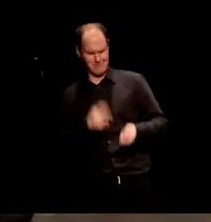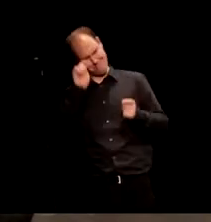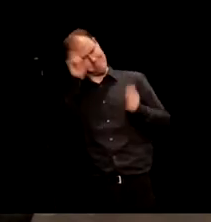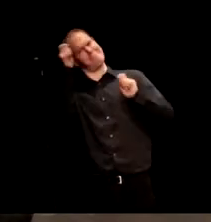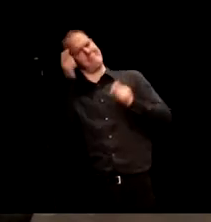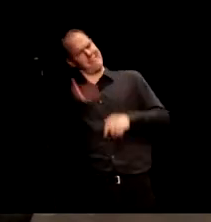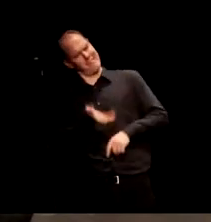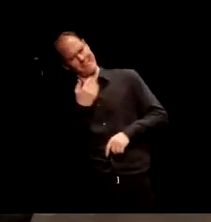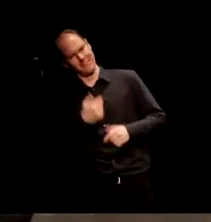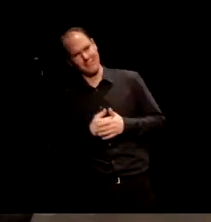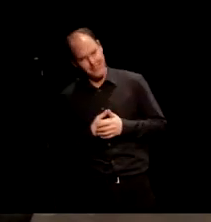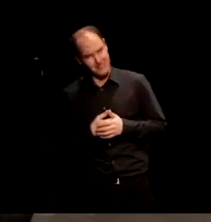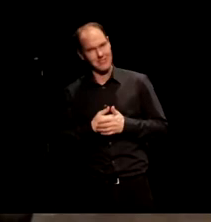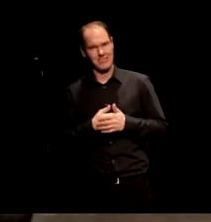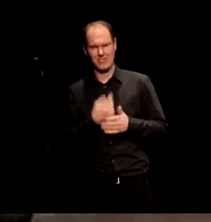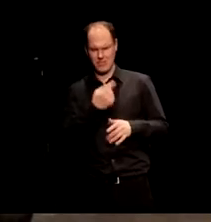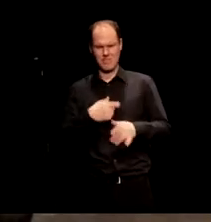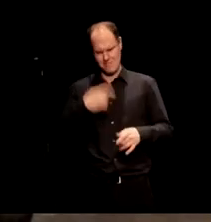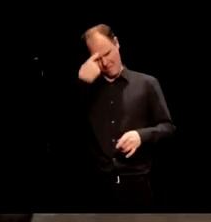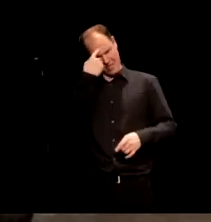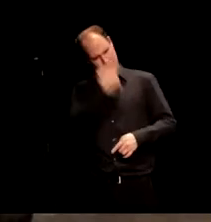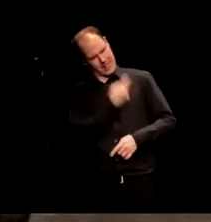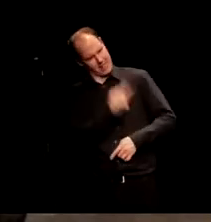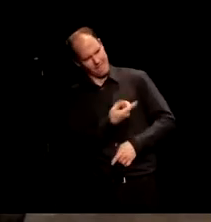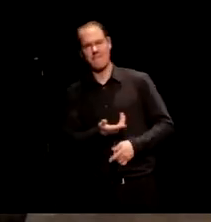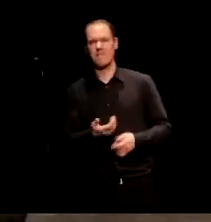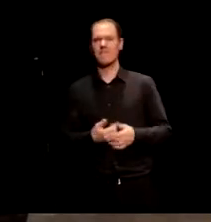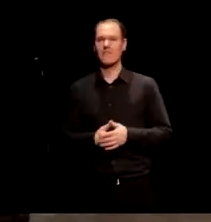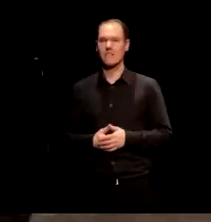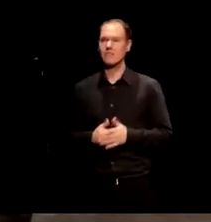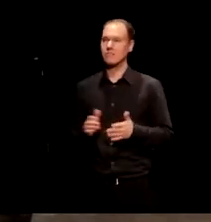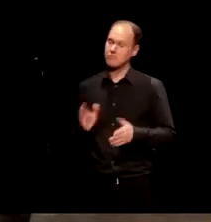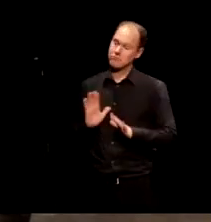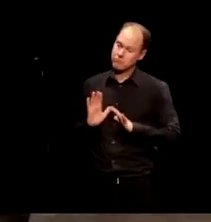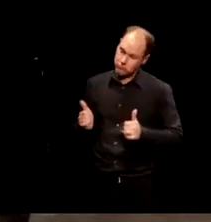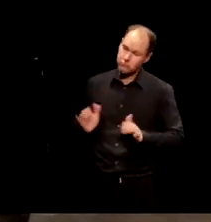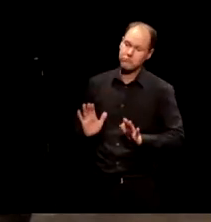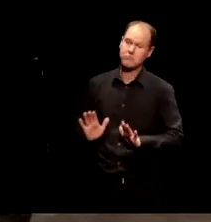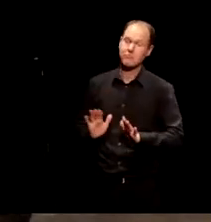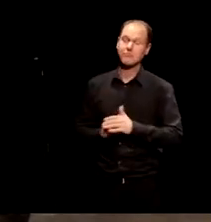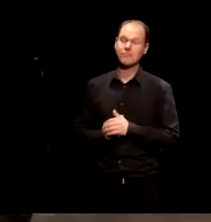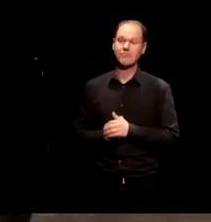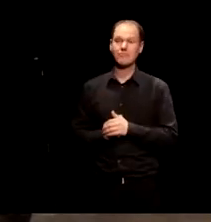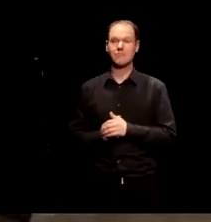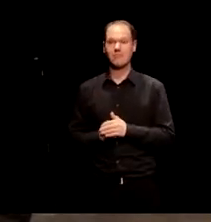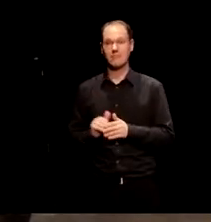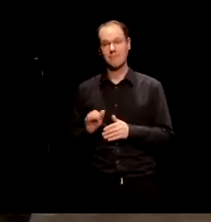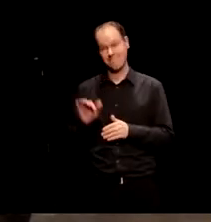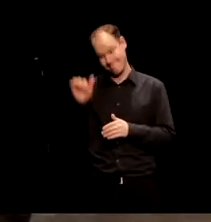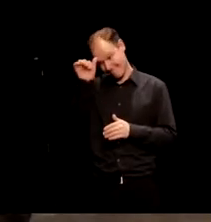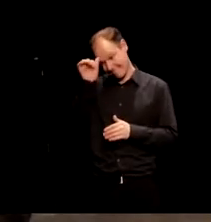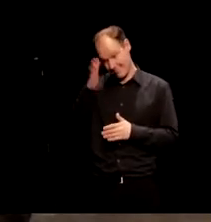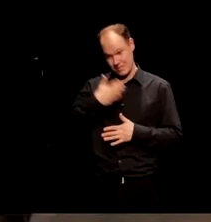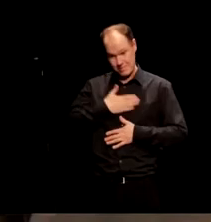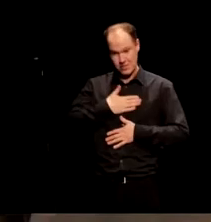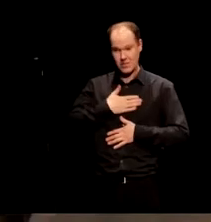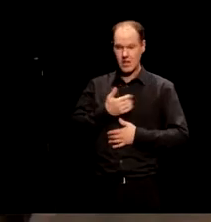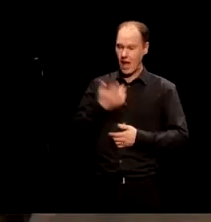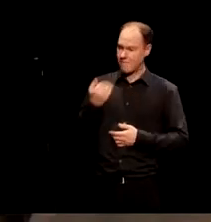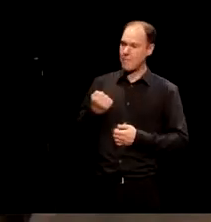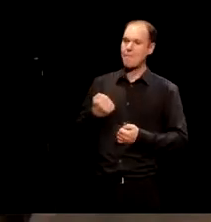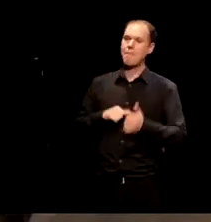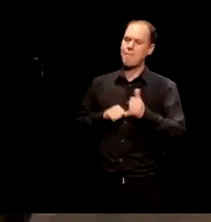it. You're being selfish. Very well, Rob. You know, you have my heart's best